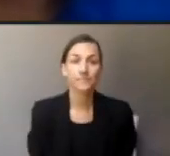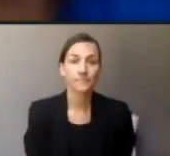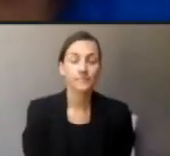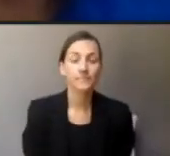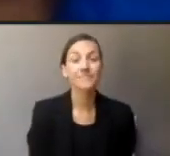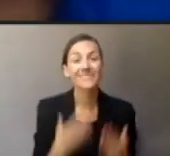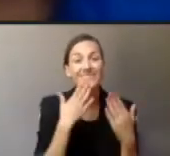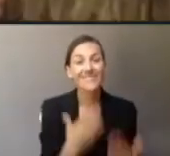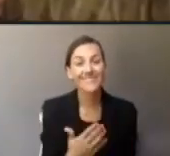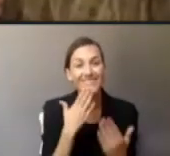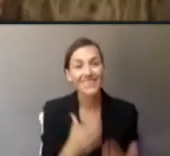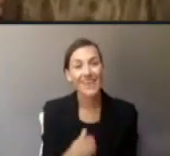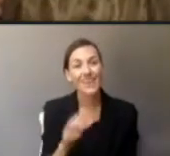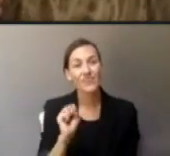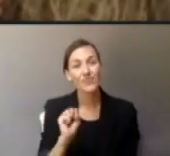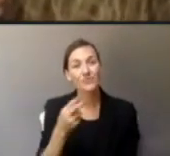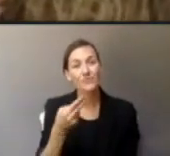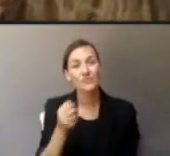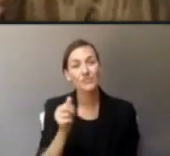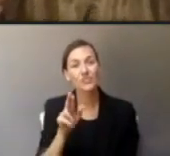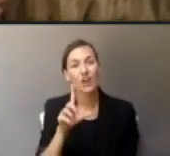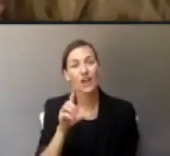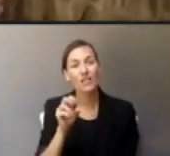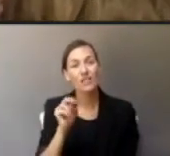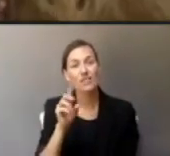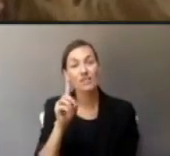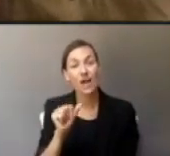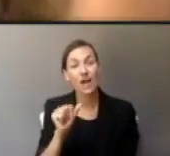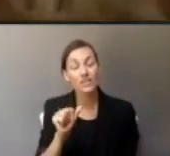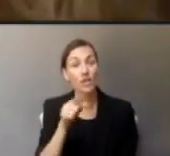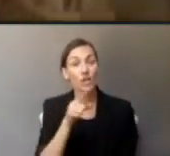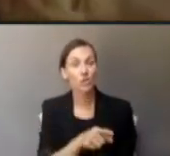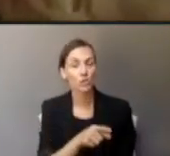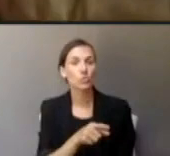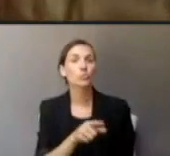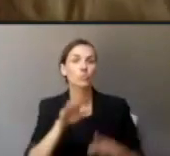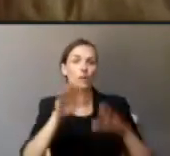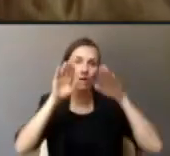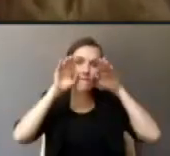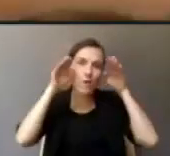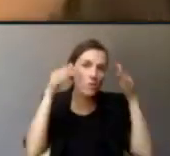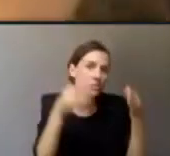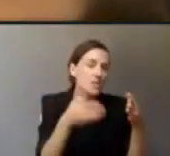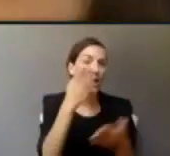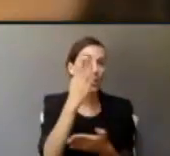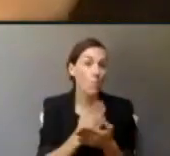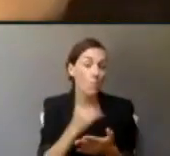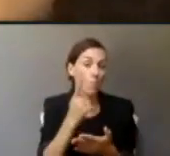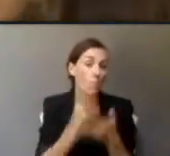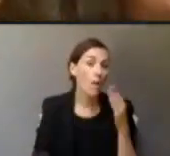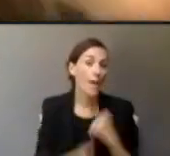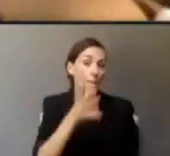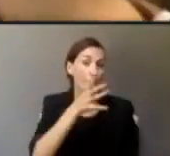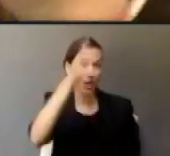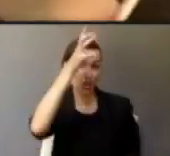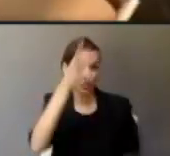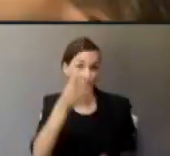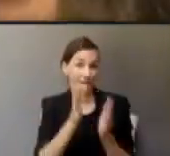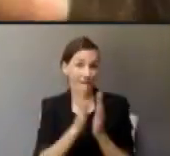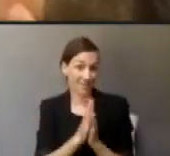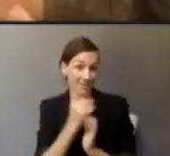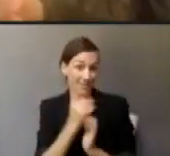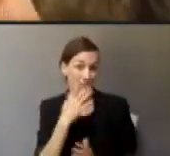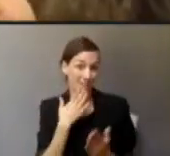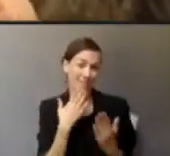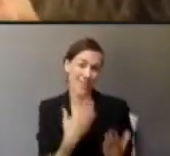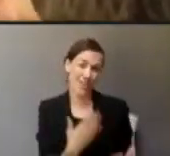Thank you, Sherlanda. I know you are very attuned to what parents are asking for, and I thank you for that. So I'm going to